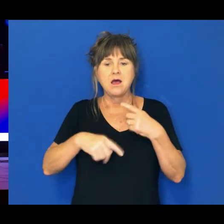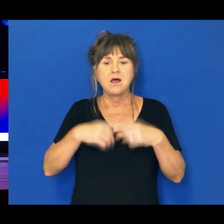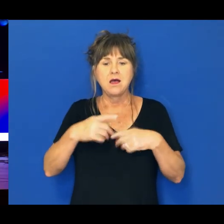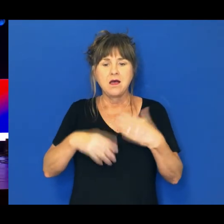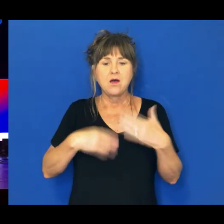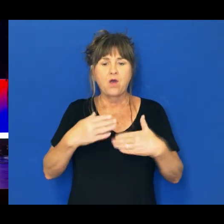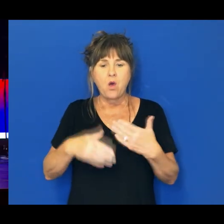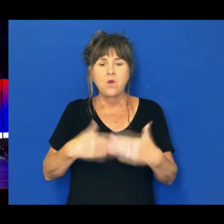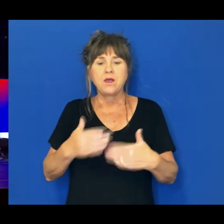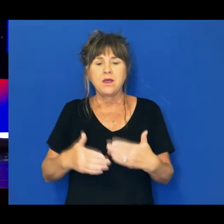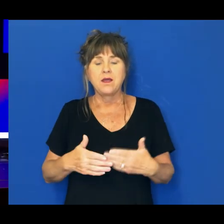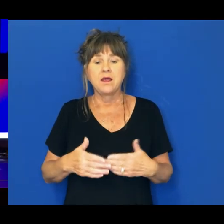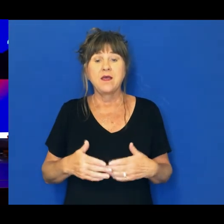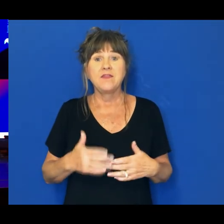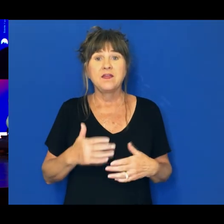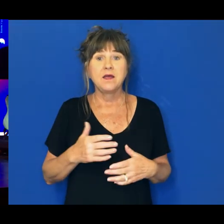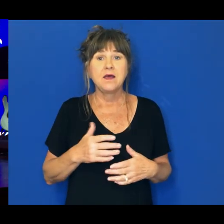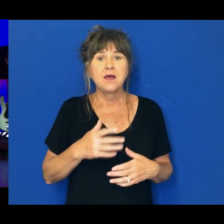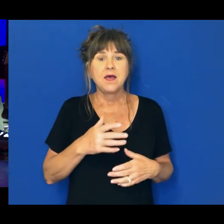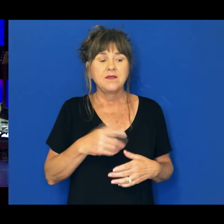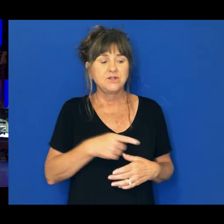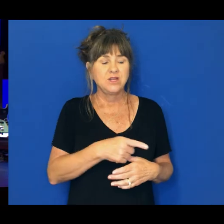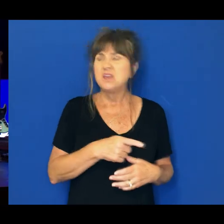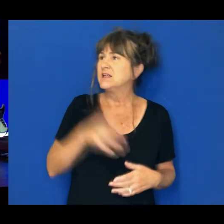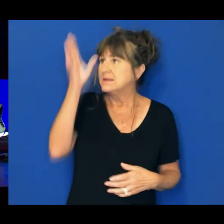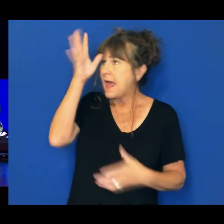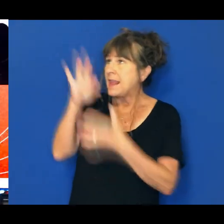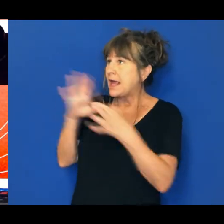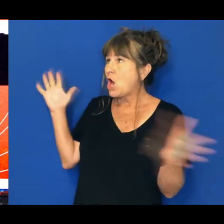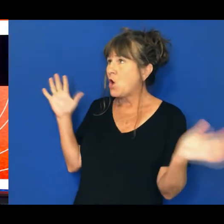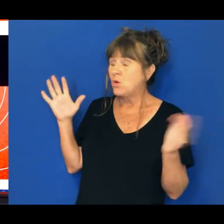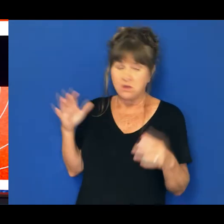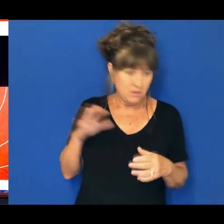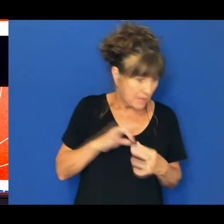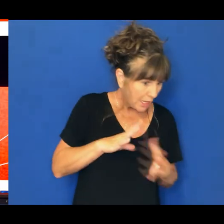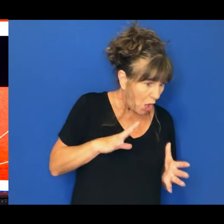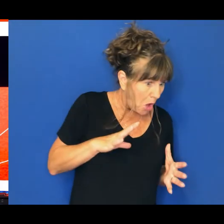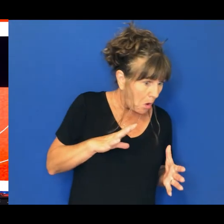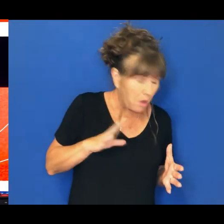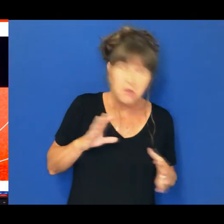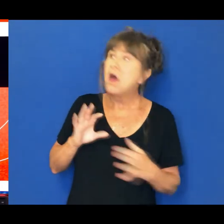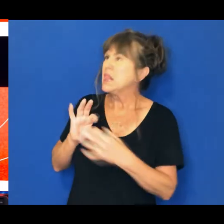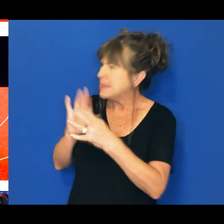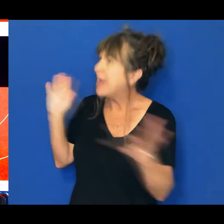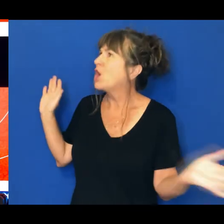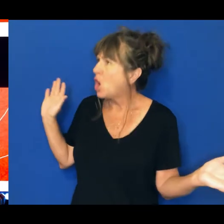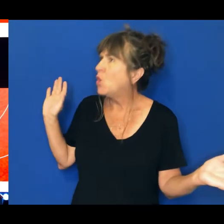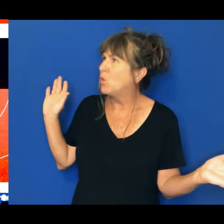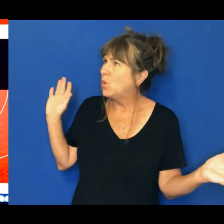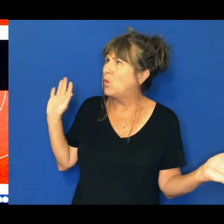along, and then a few seconds later, she goes, all right, let go. And I said, let go? She goes, let go, let go, let go.